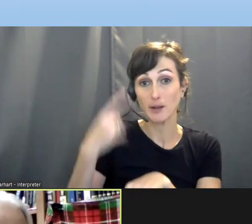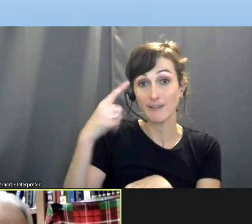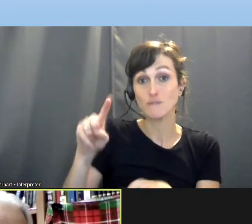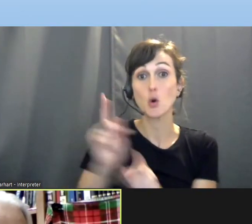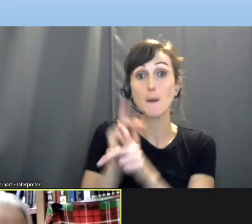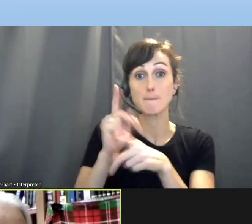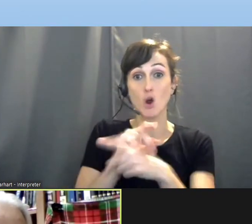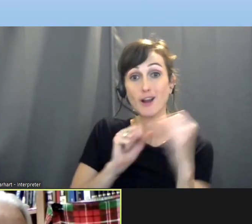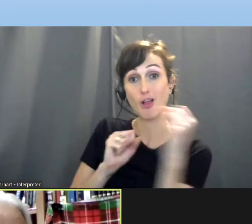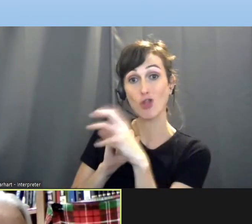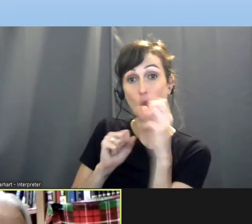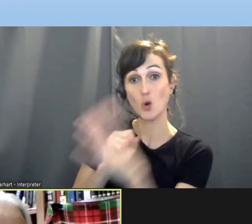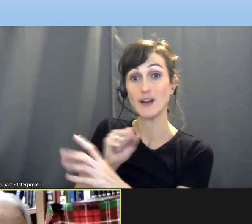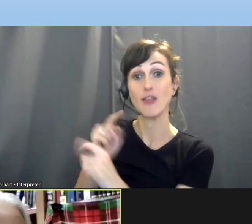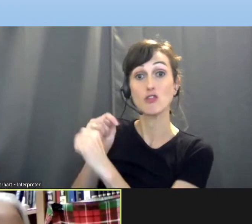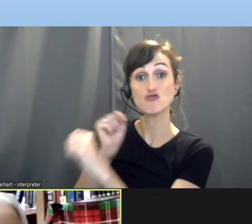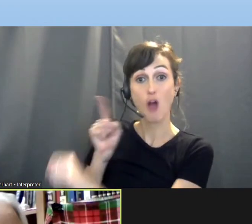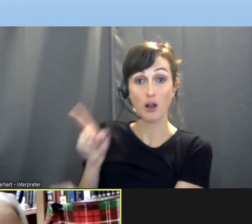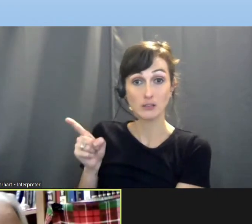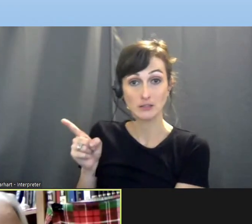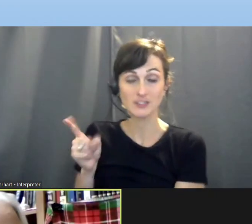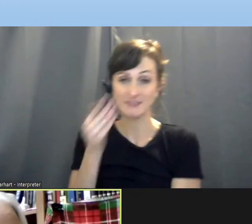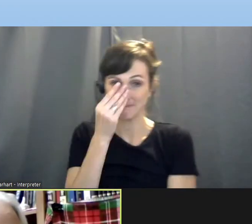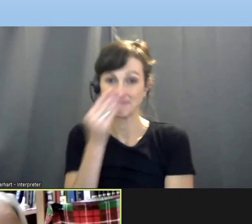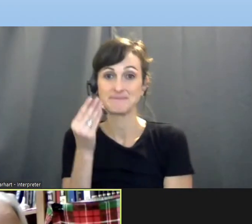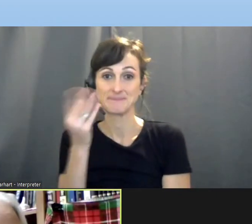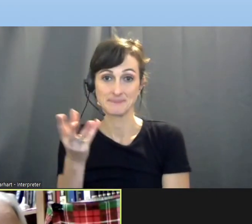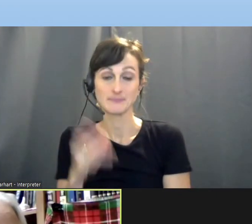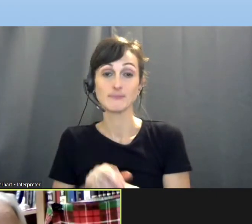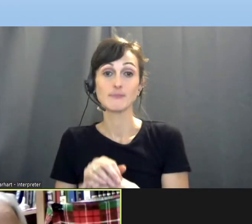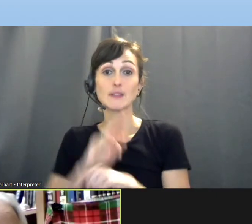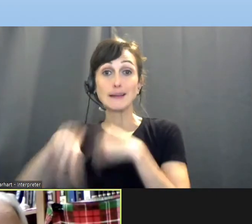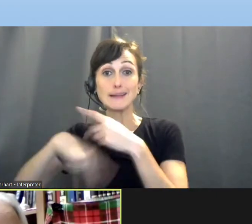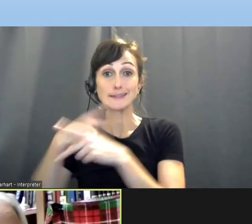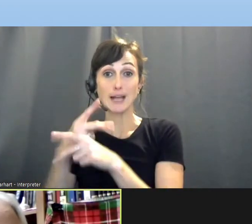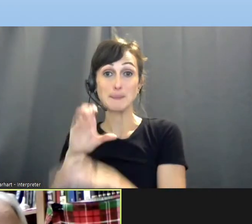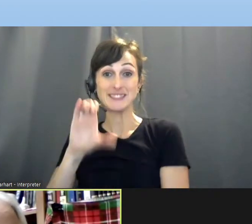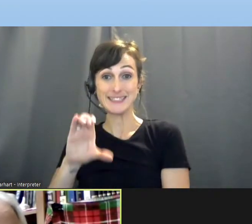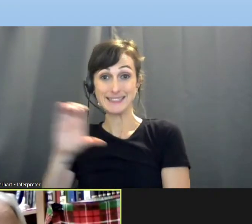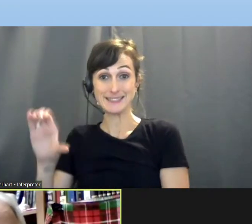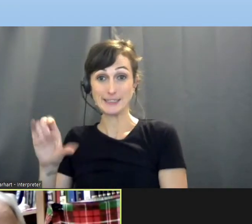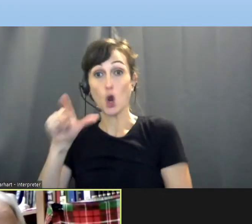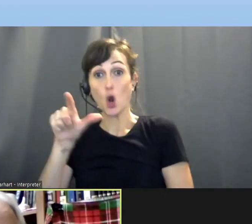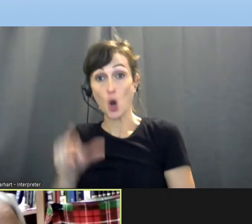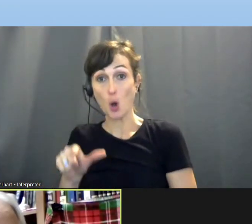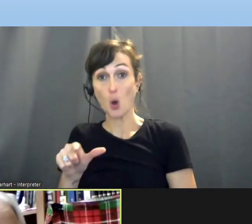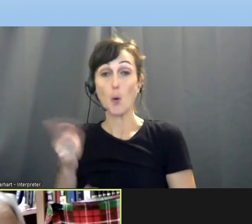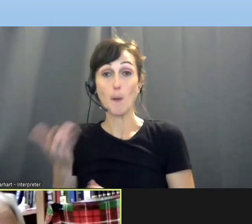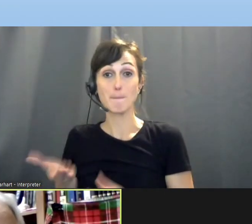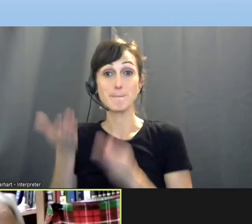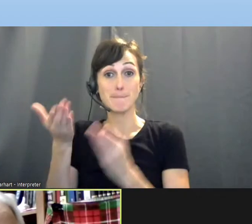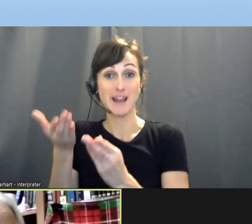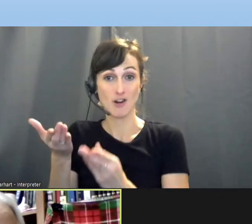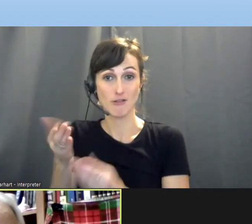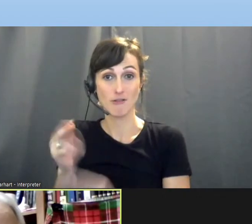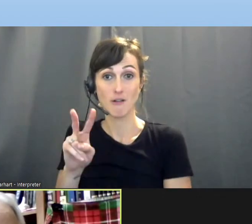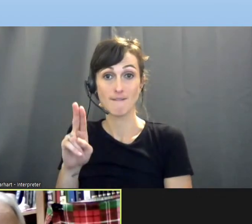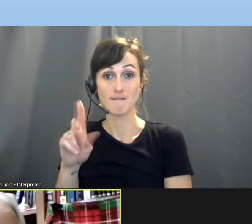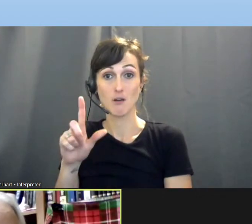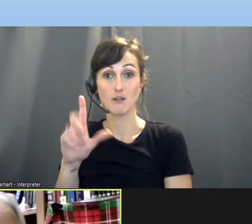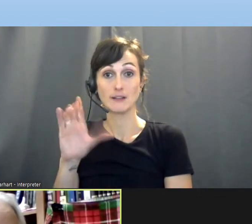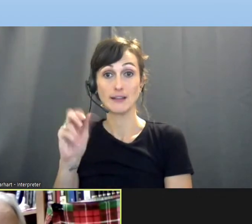County trucks. And just as a note, type CC, the low bidder is Vulcan at $51 per